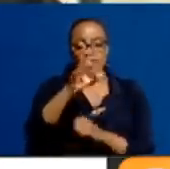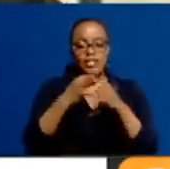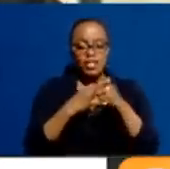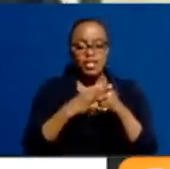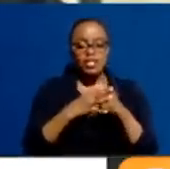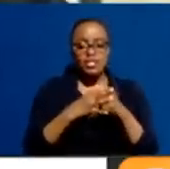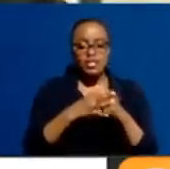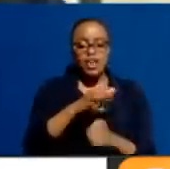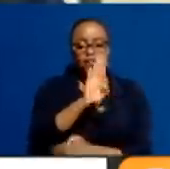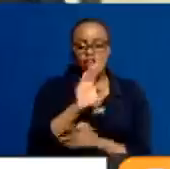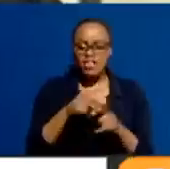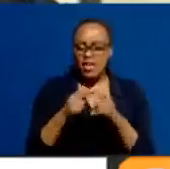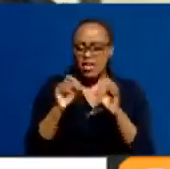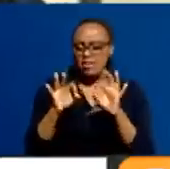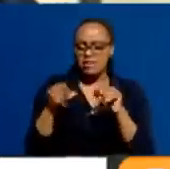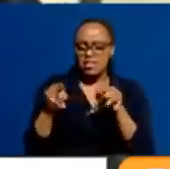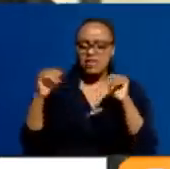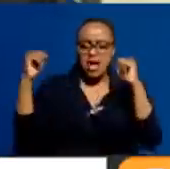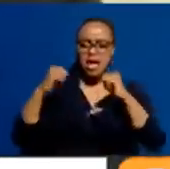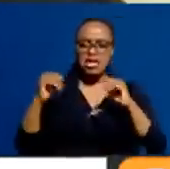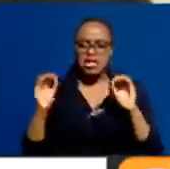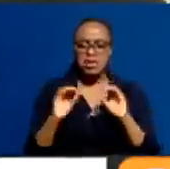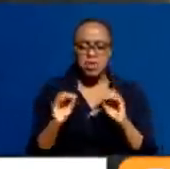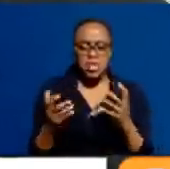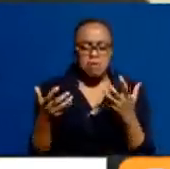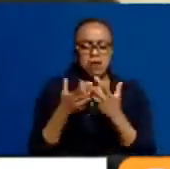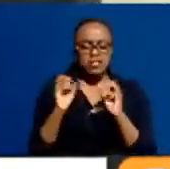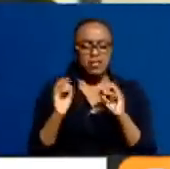138(4), if they don't agree, then it means